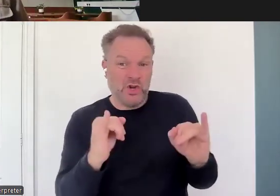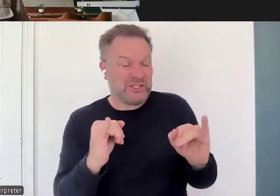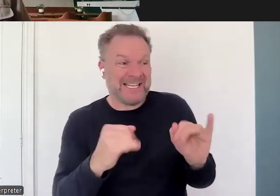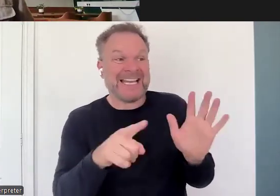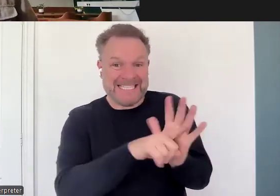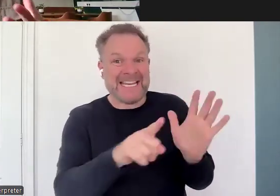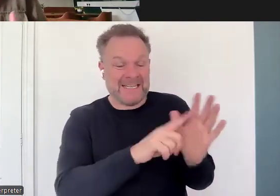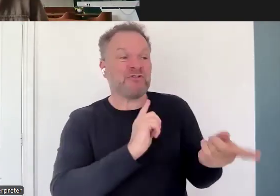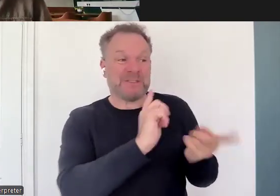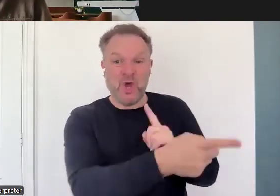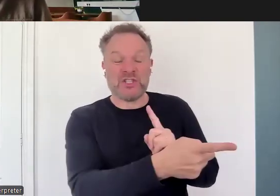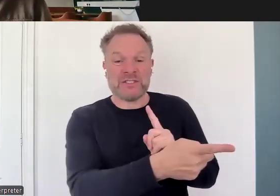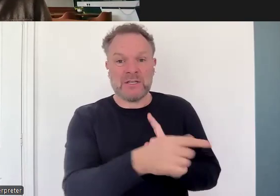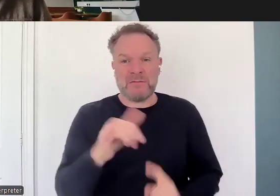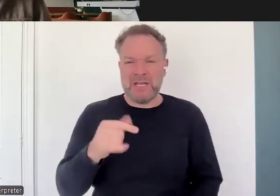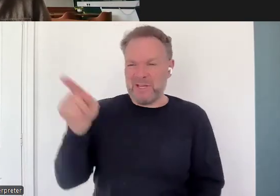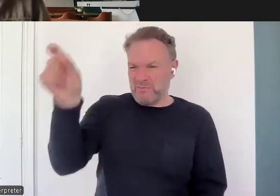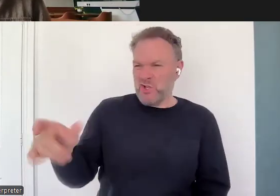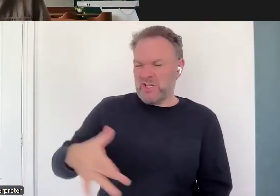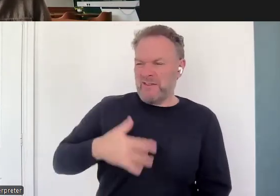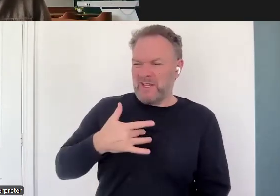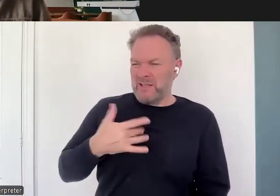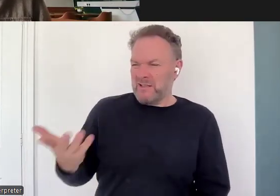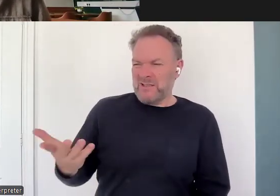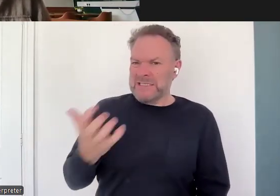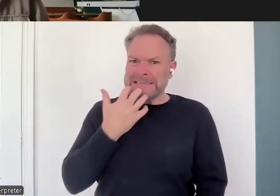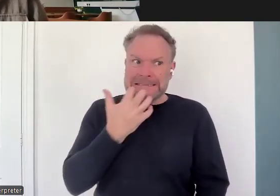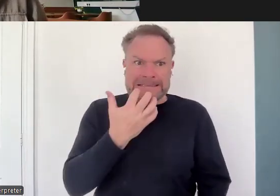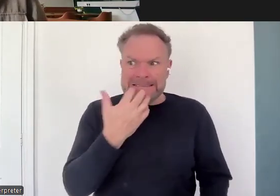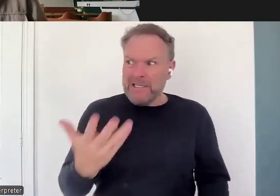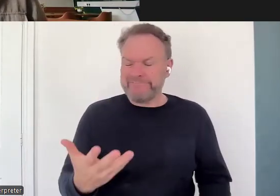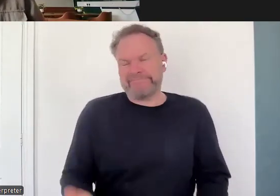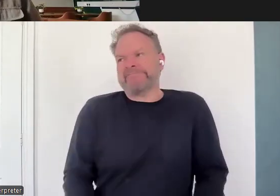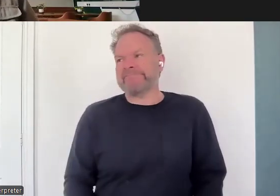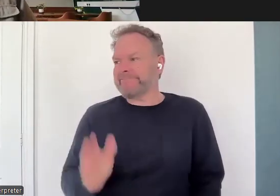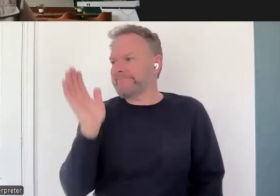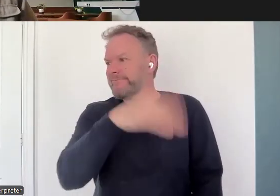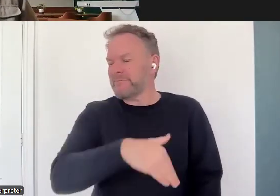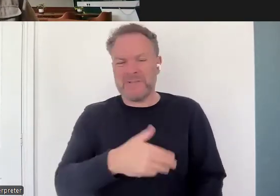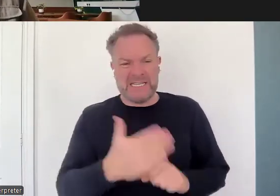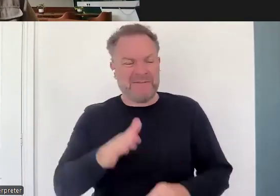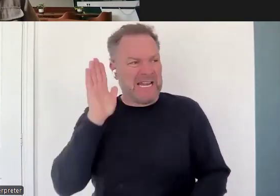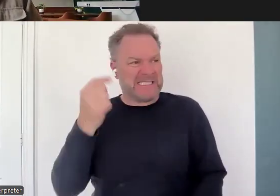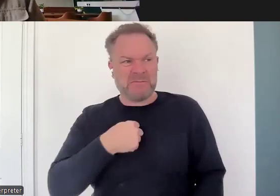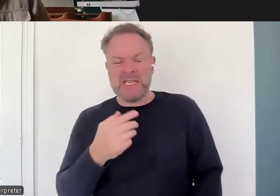negative response, perhaps leaving someone feeling frustrated or tokenized or not listened to.